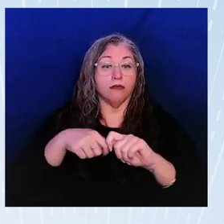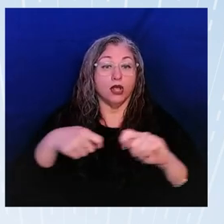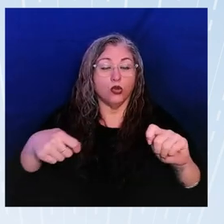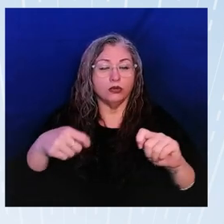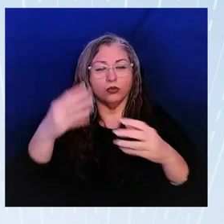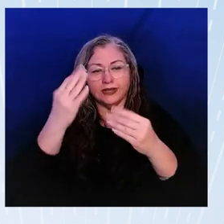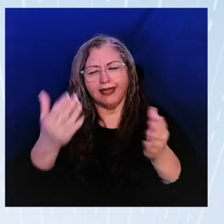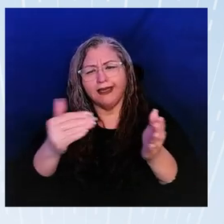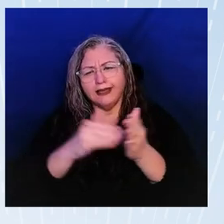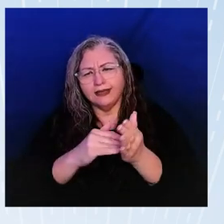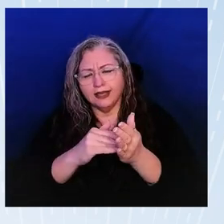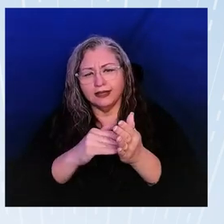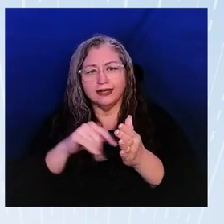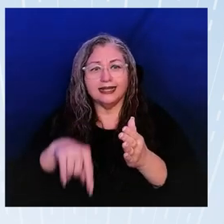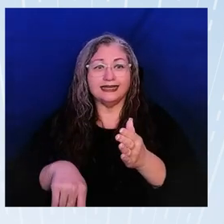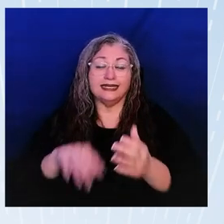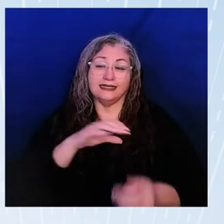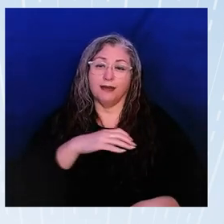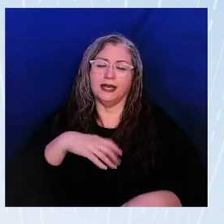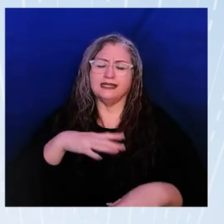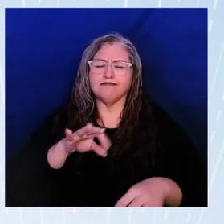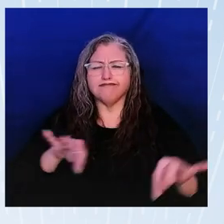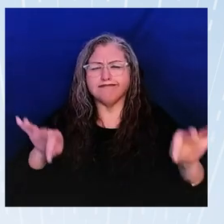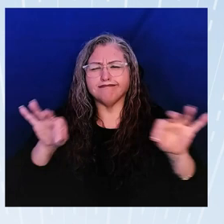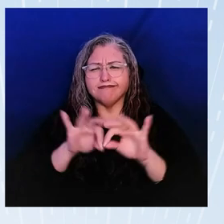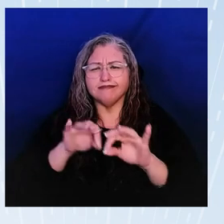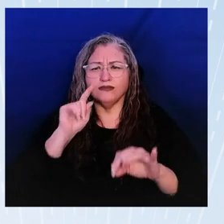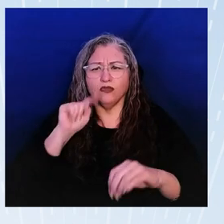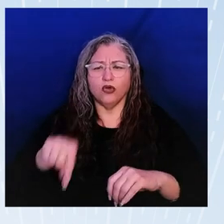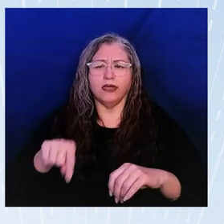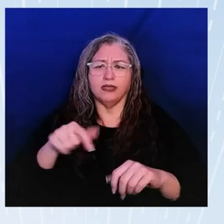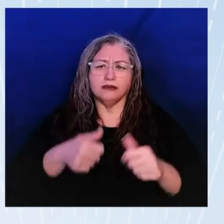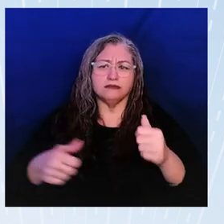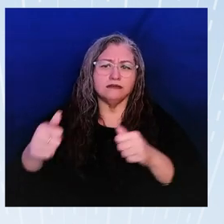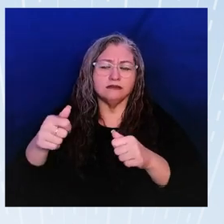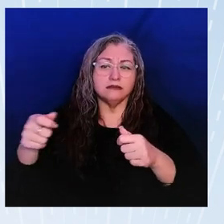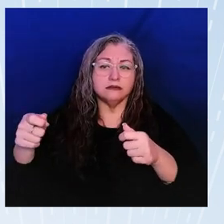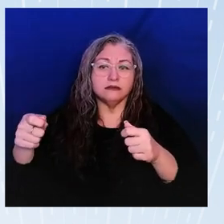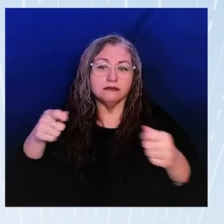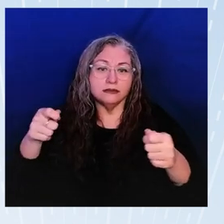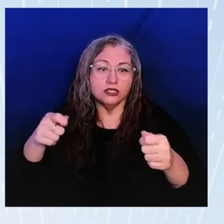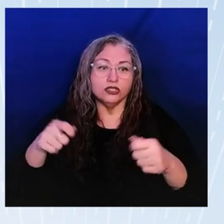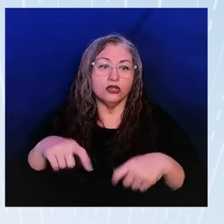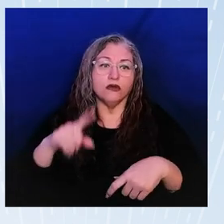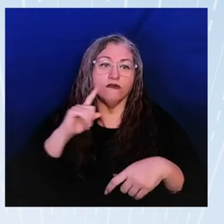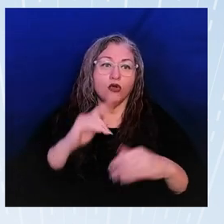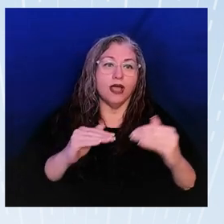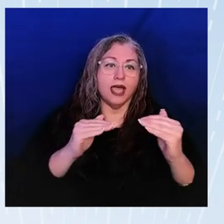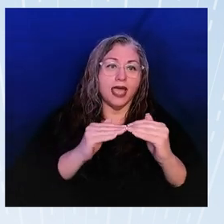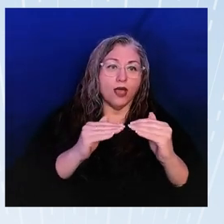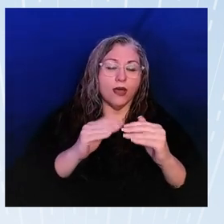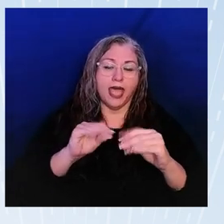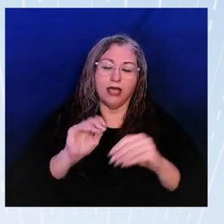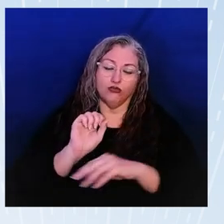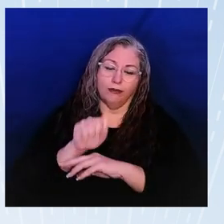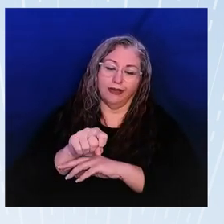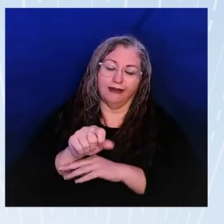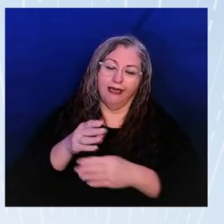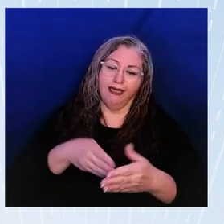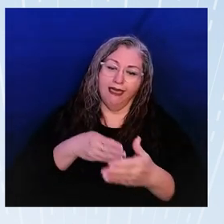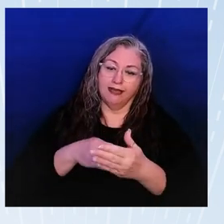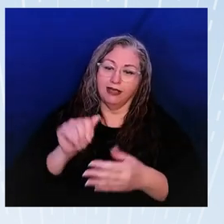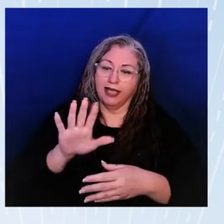commission is integral to this administration's efforts to advance equity, tackle anti-Asian violence,